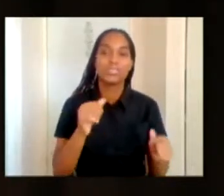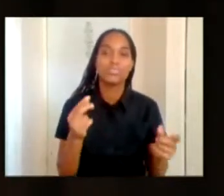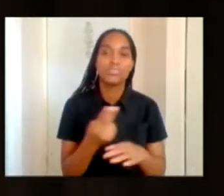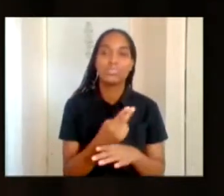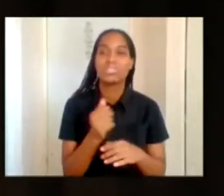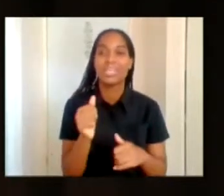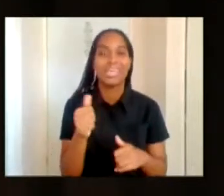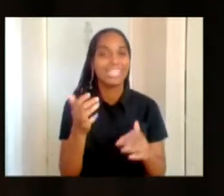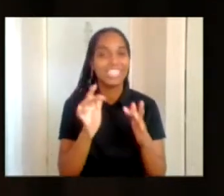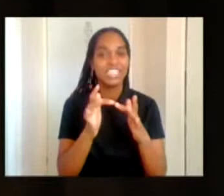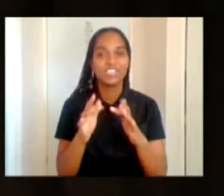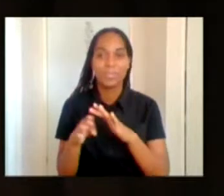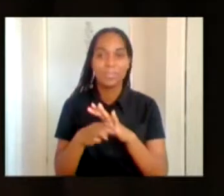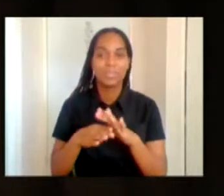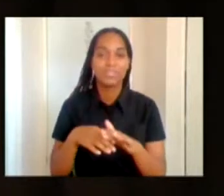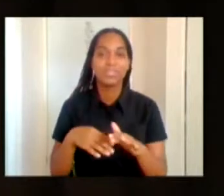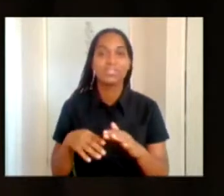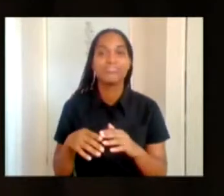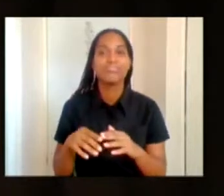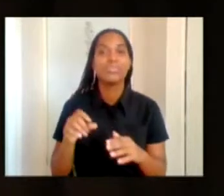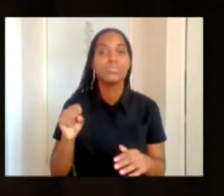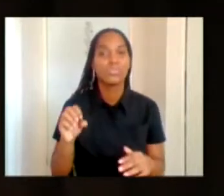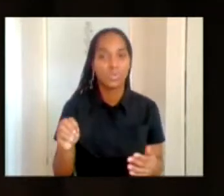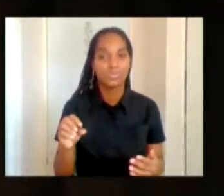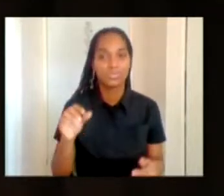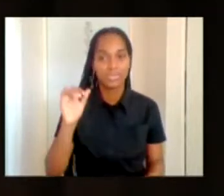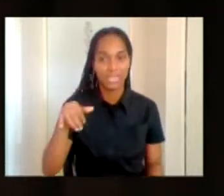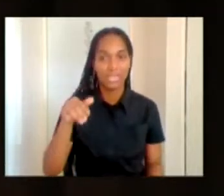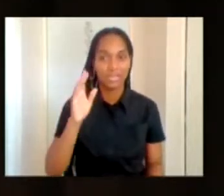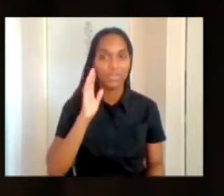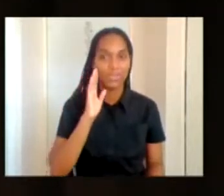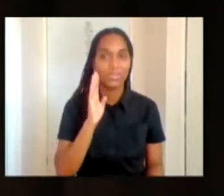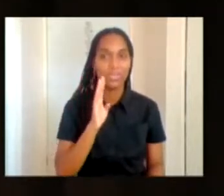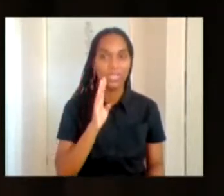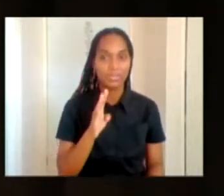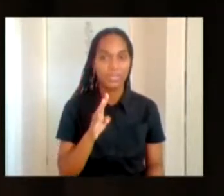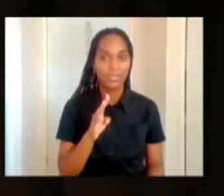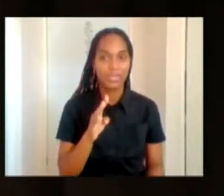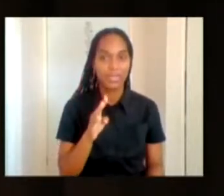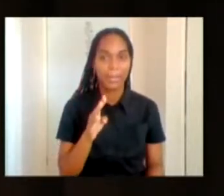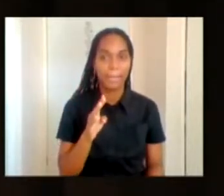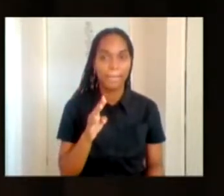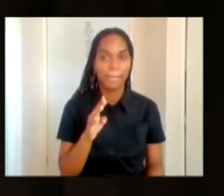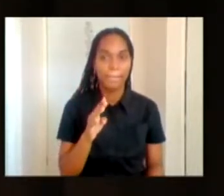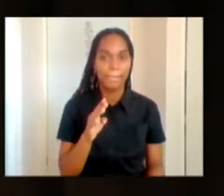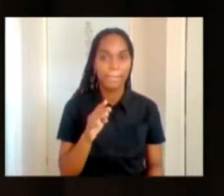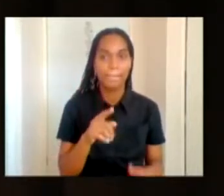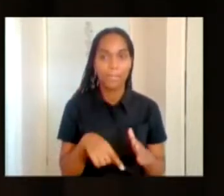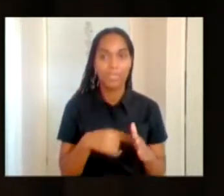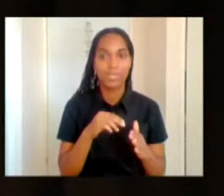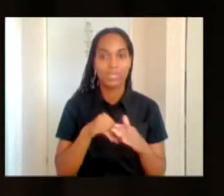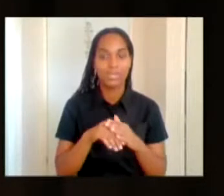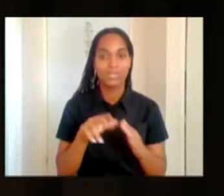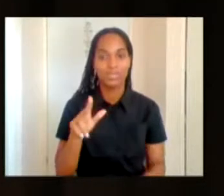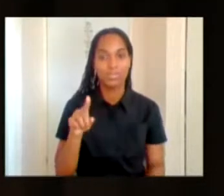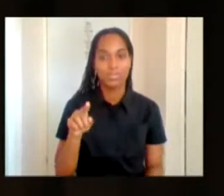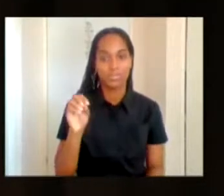internet-based, clock as well. So that will be a kind of, replacement of, reference clock in 3.0.